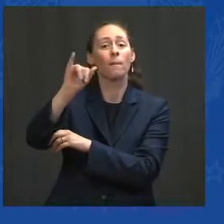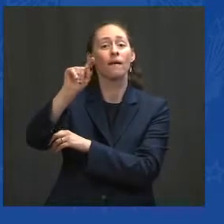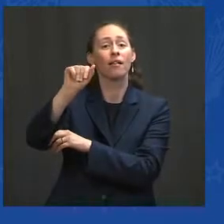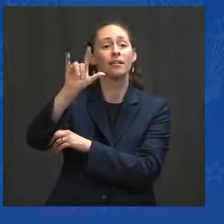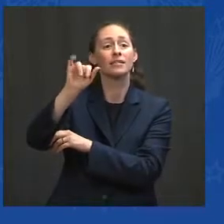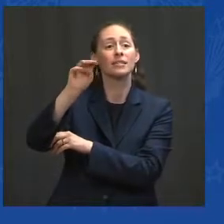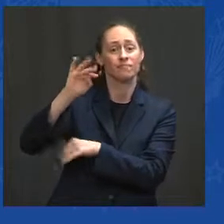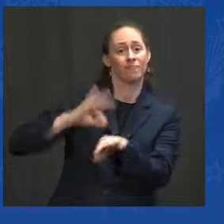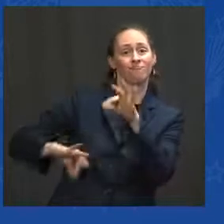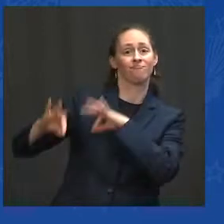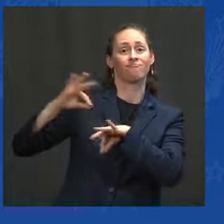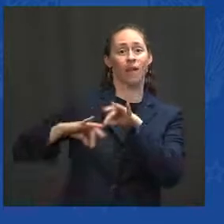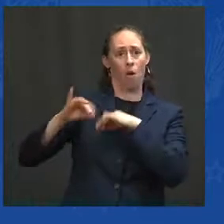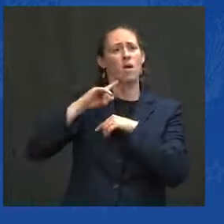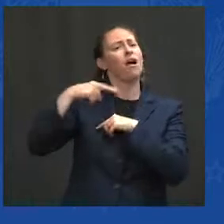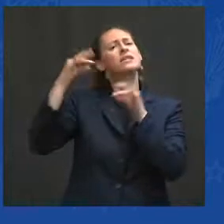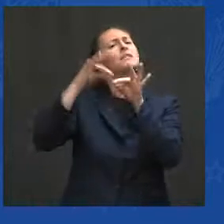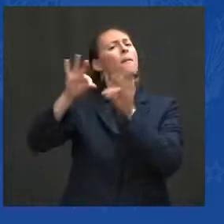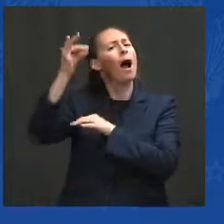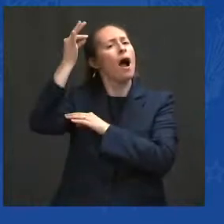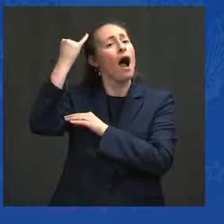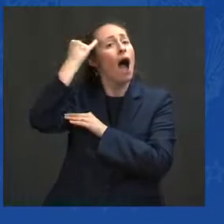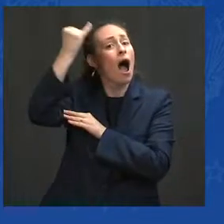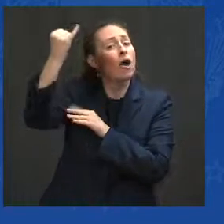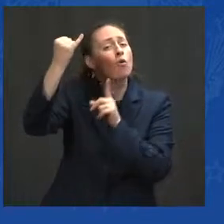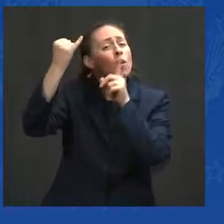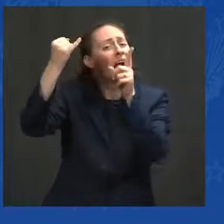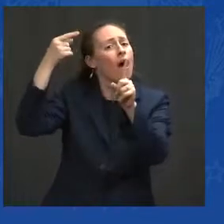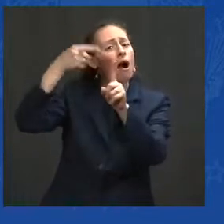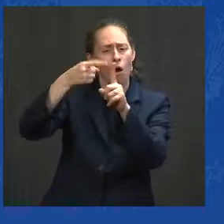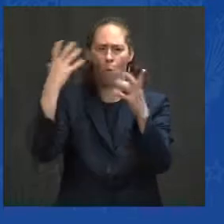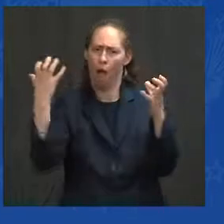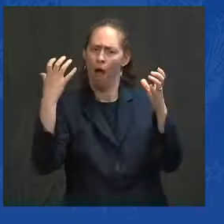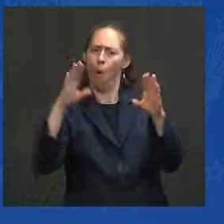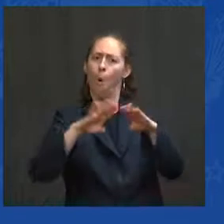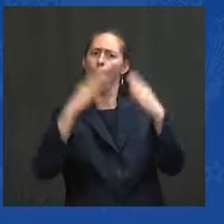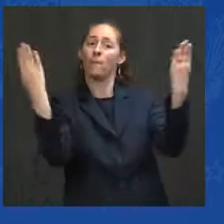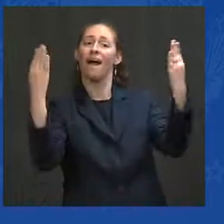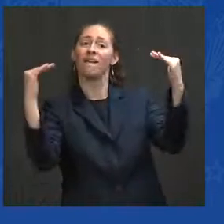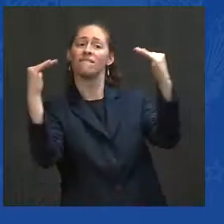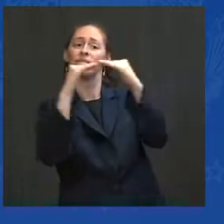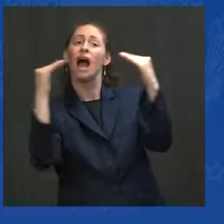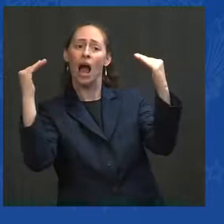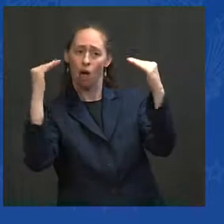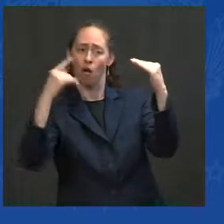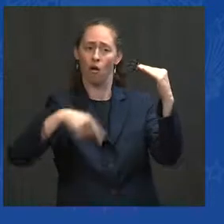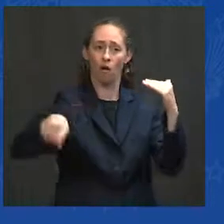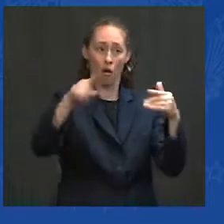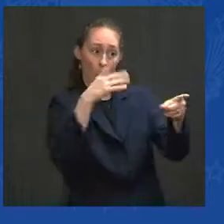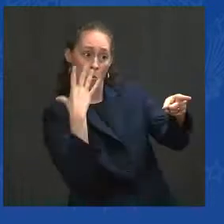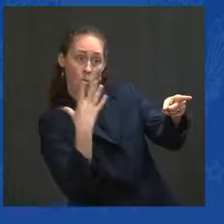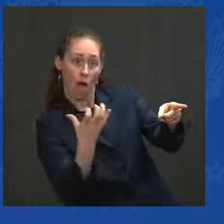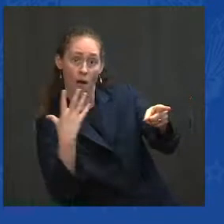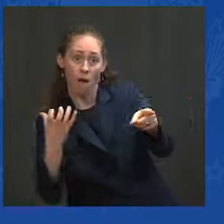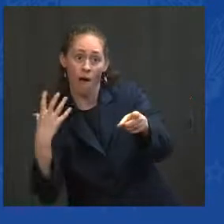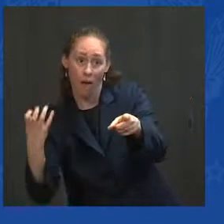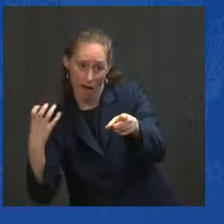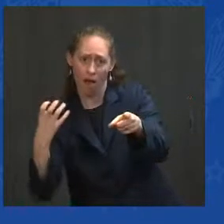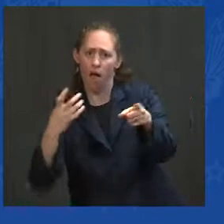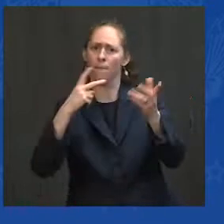competition. That means that if your companies want to win your business, they have to go out and they have to up their